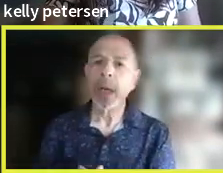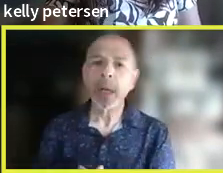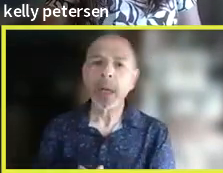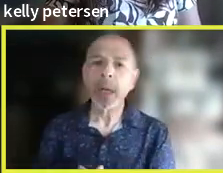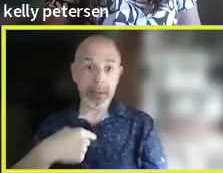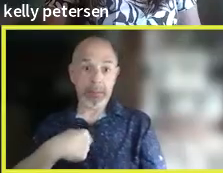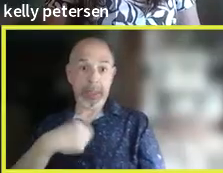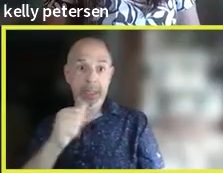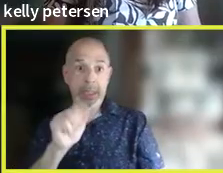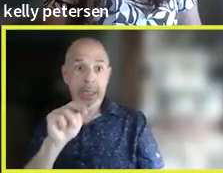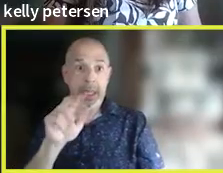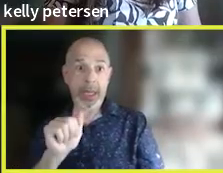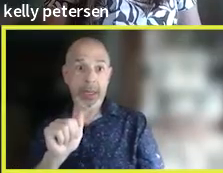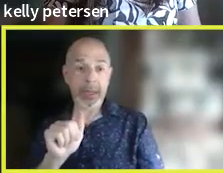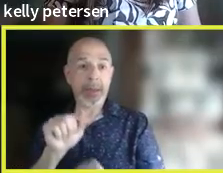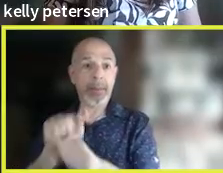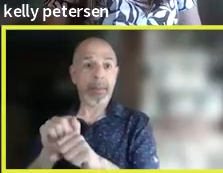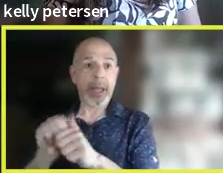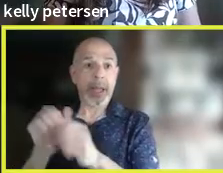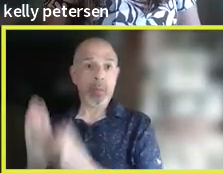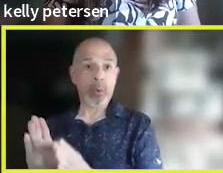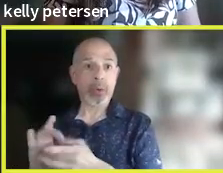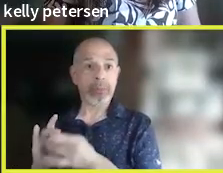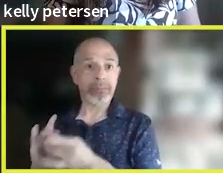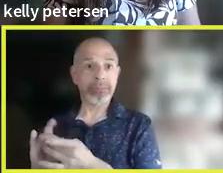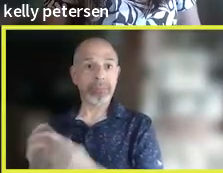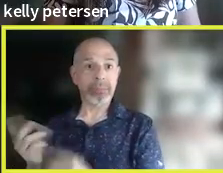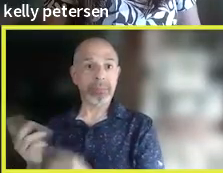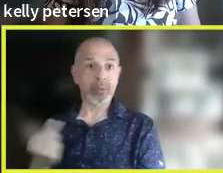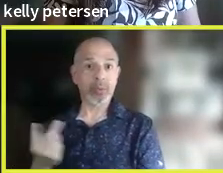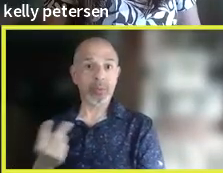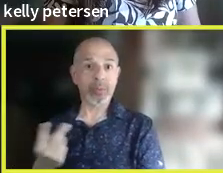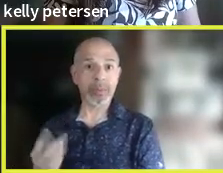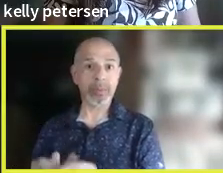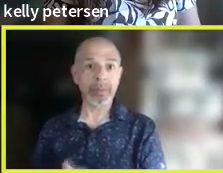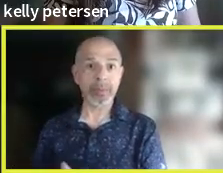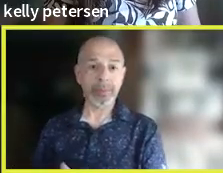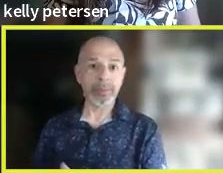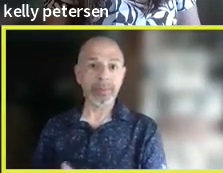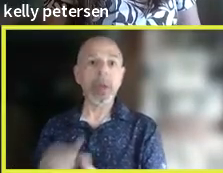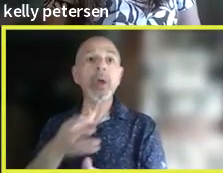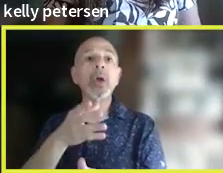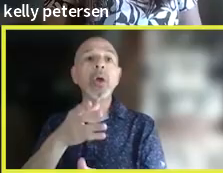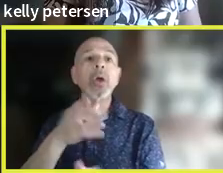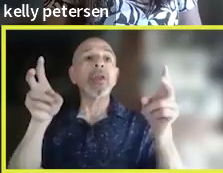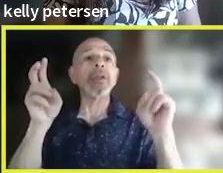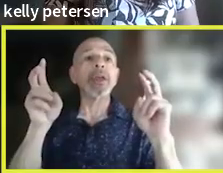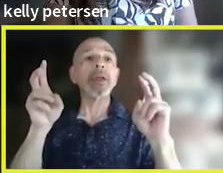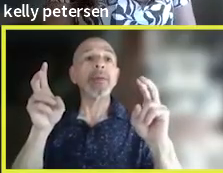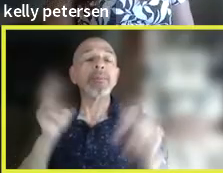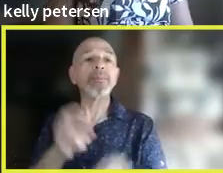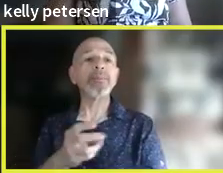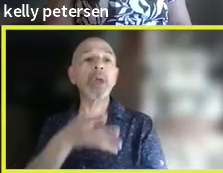Me and my coworker, out of the person-driven team, she and I are on